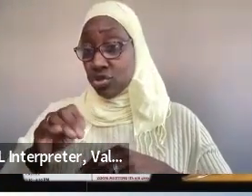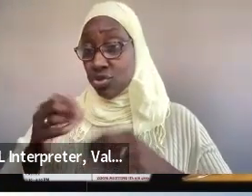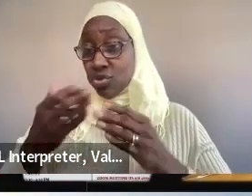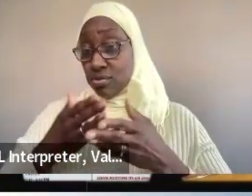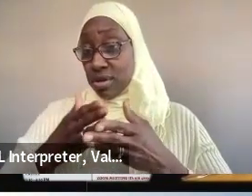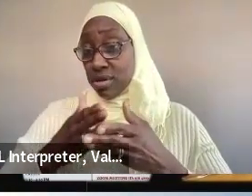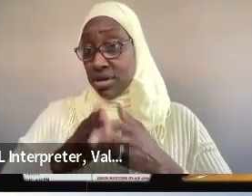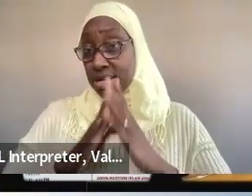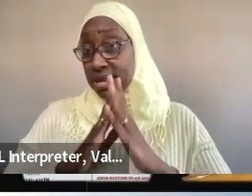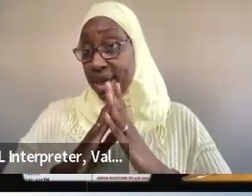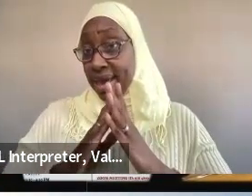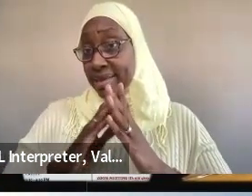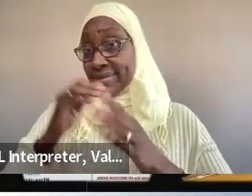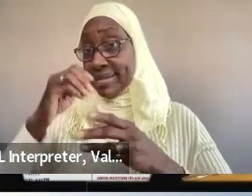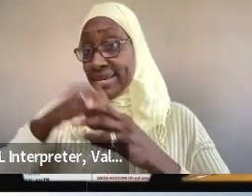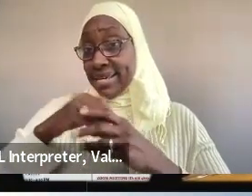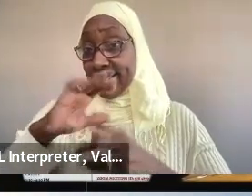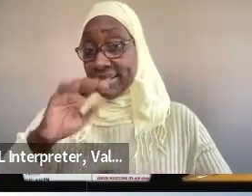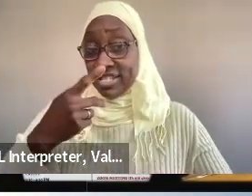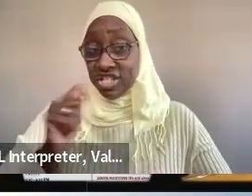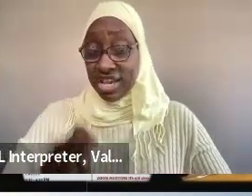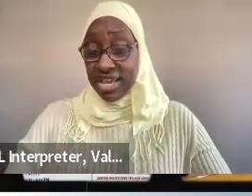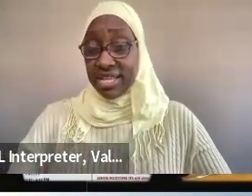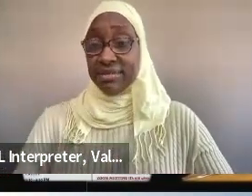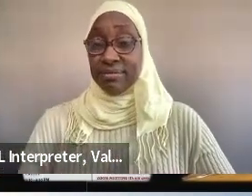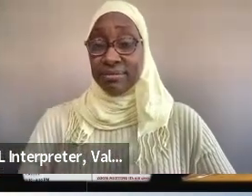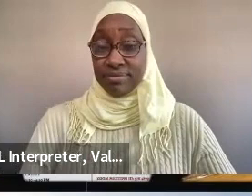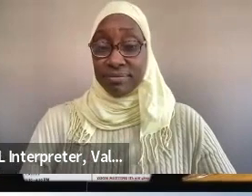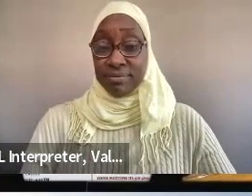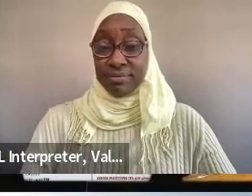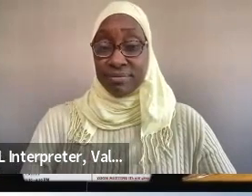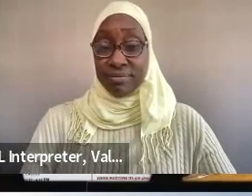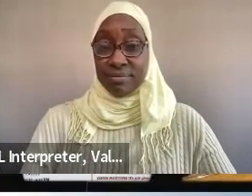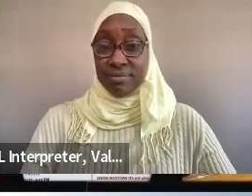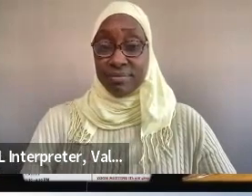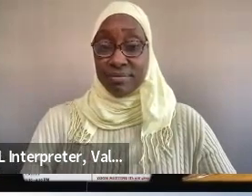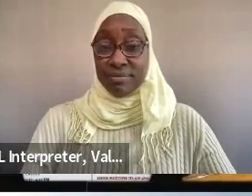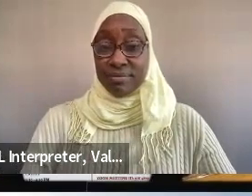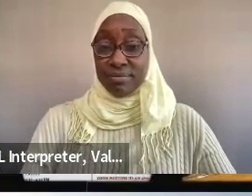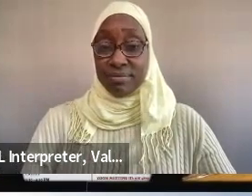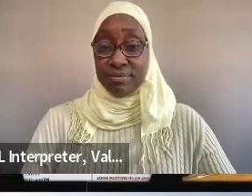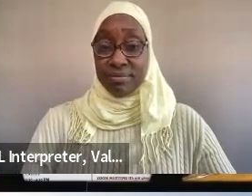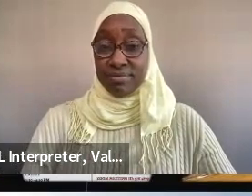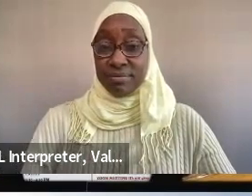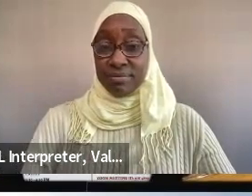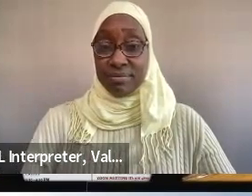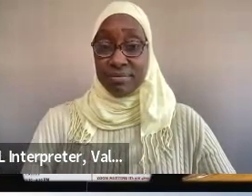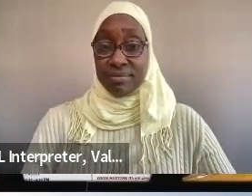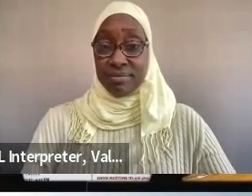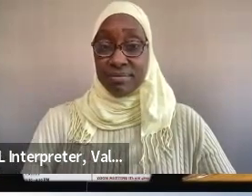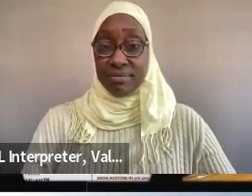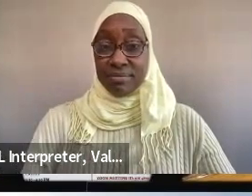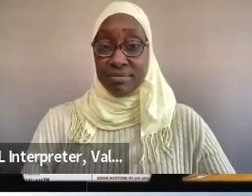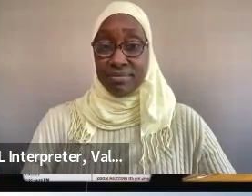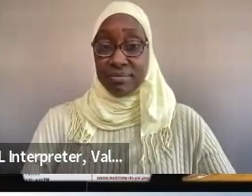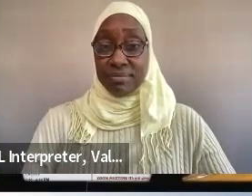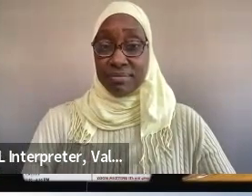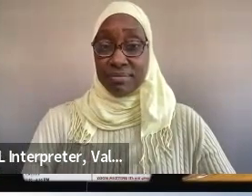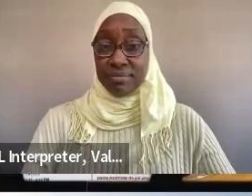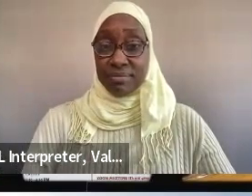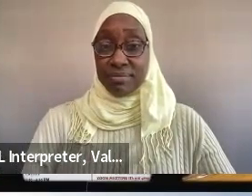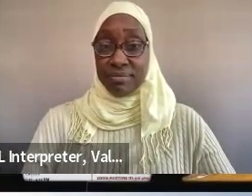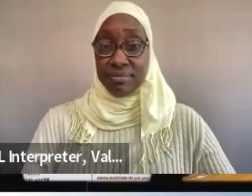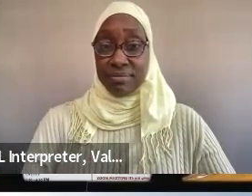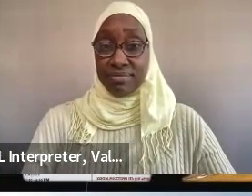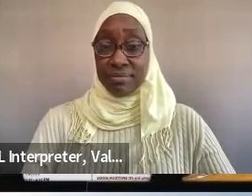Oyen Oligbegi, who's from the DJAF, one of the DJAF coordinators, and also a Northeastern alum, will